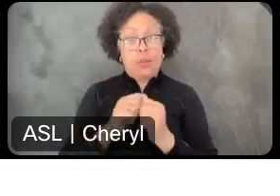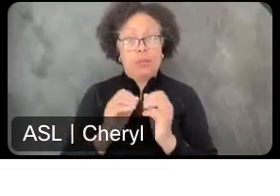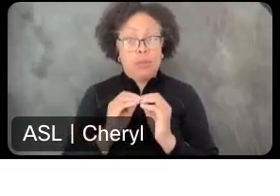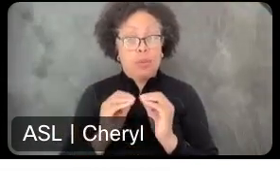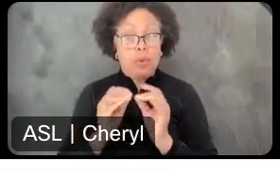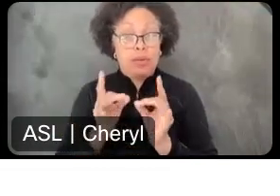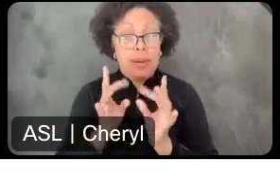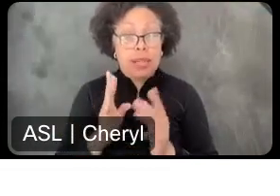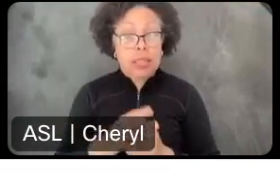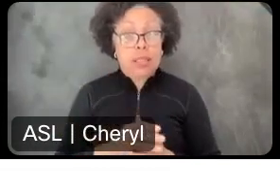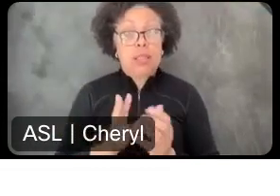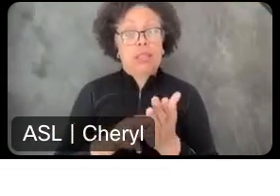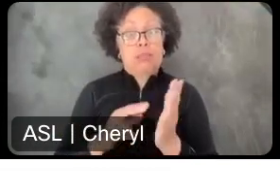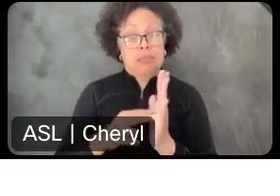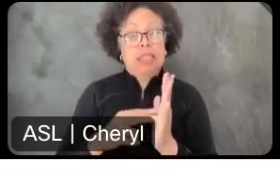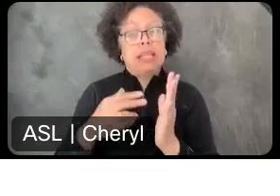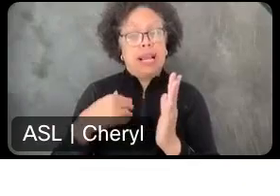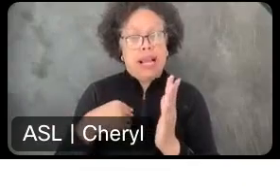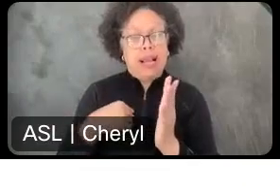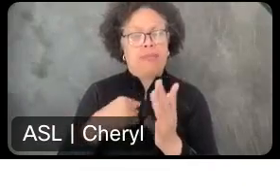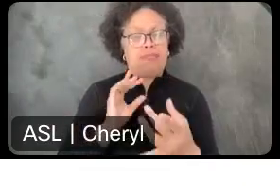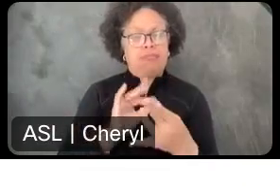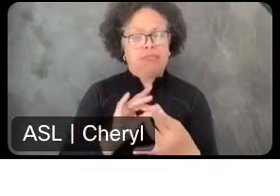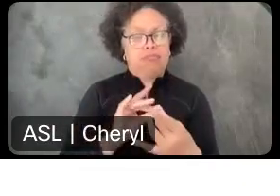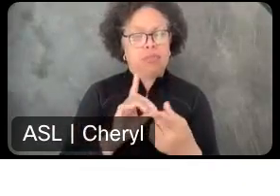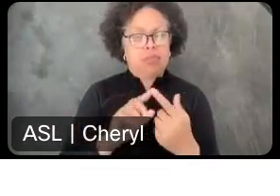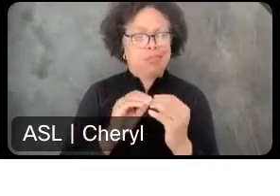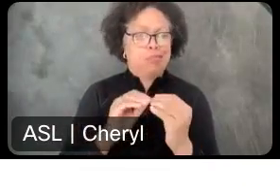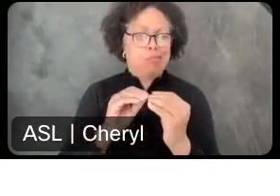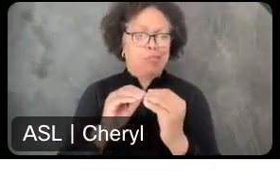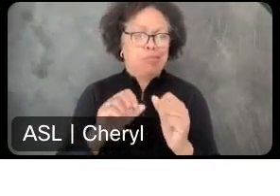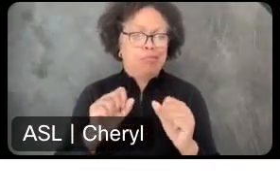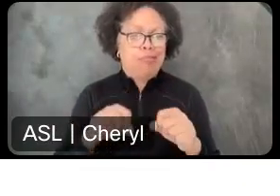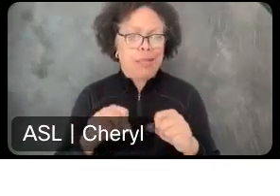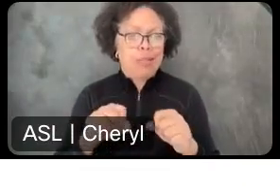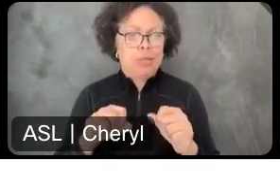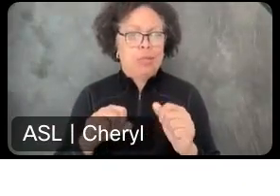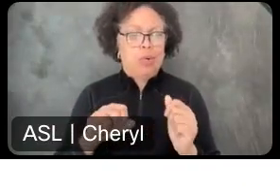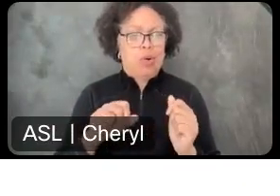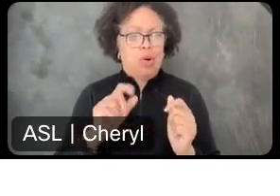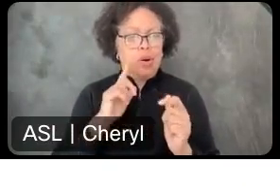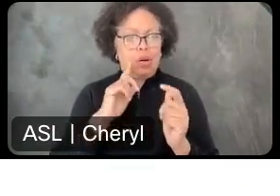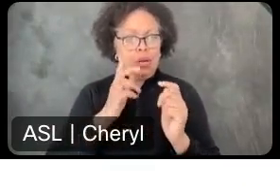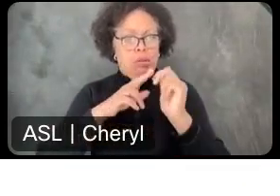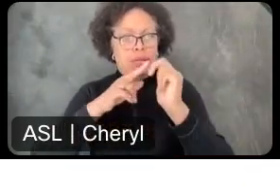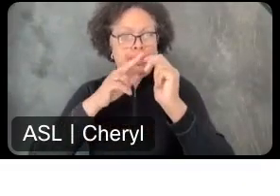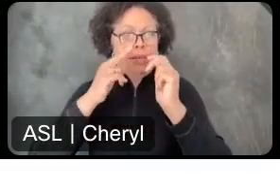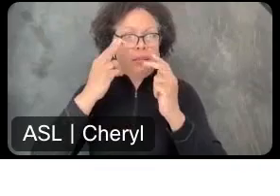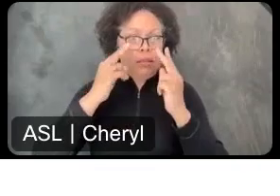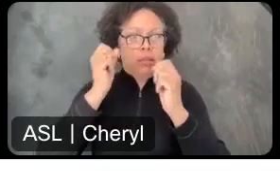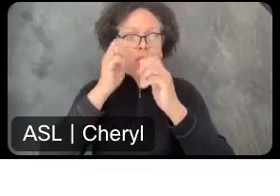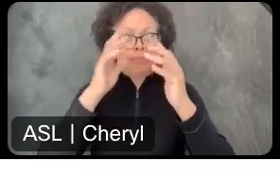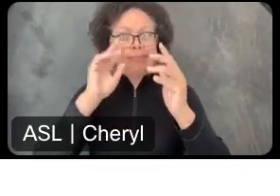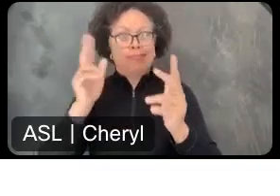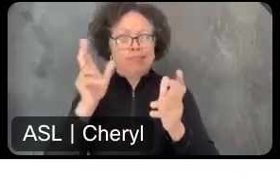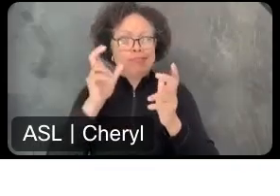violence, there is an association with increased experiences of alternative perceptions. So not only